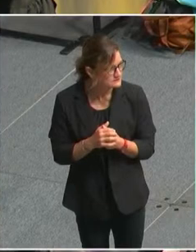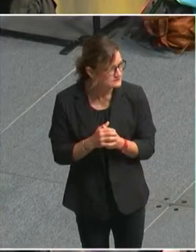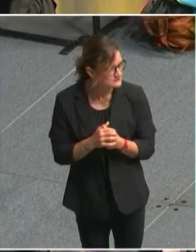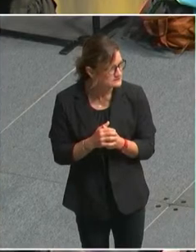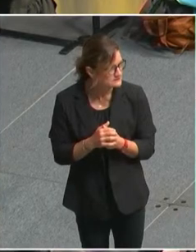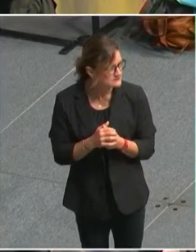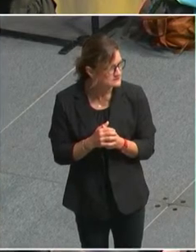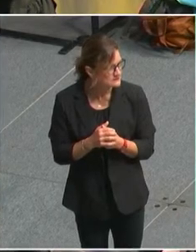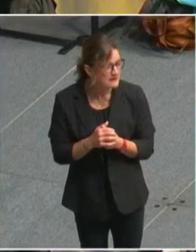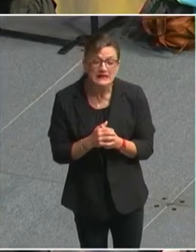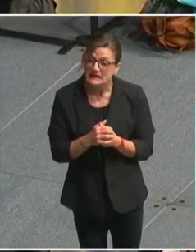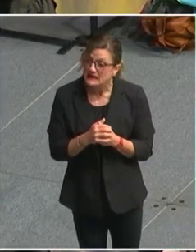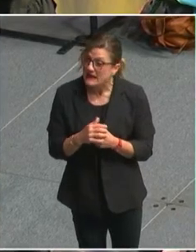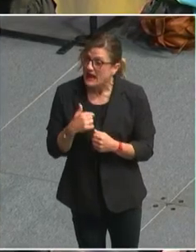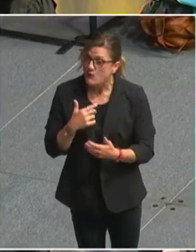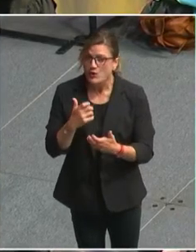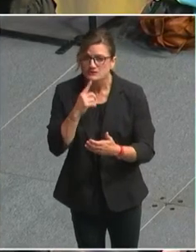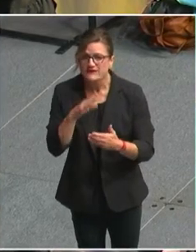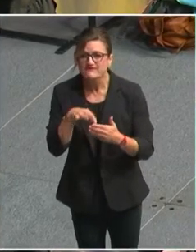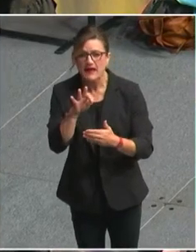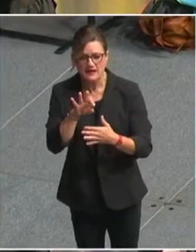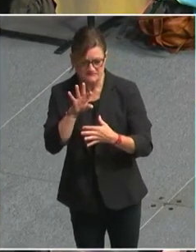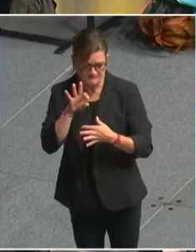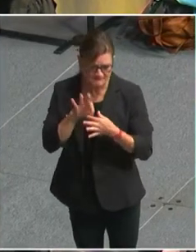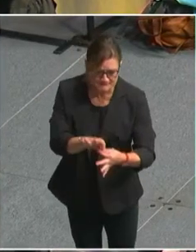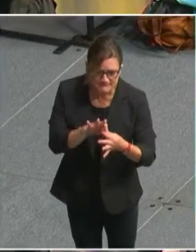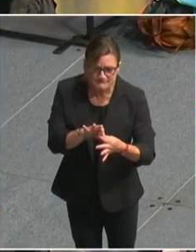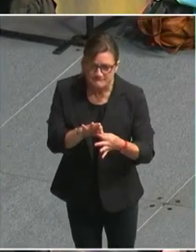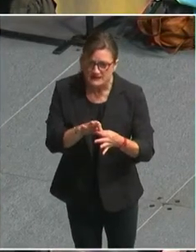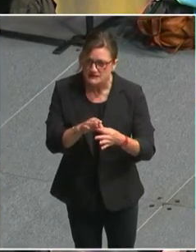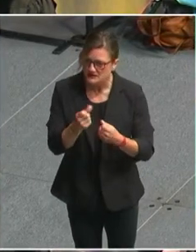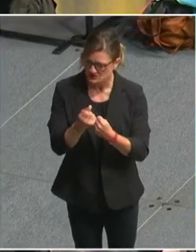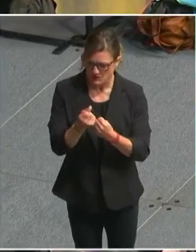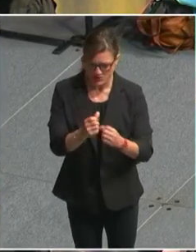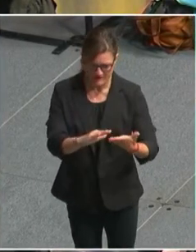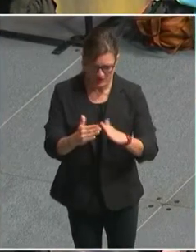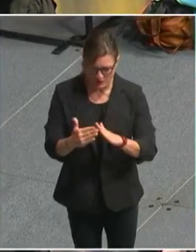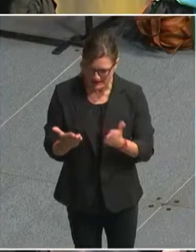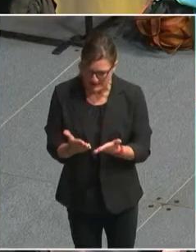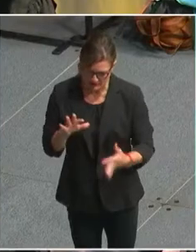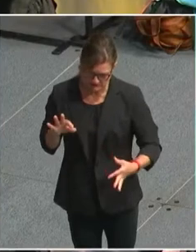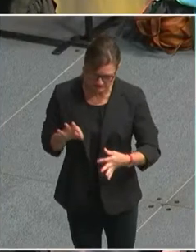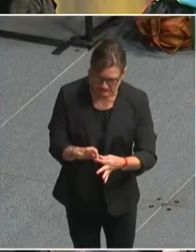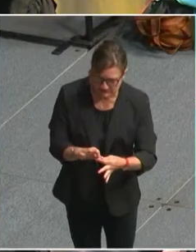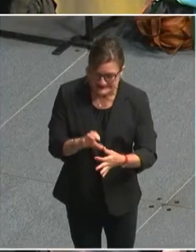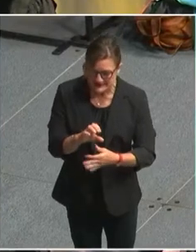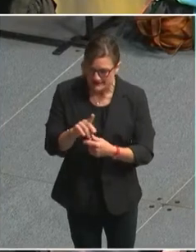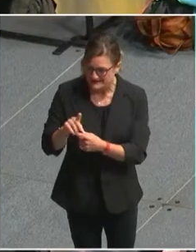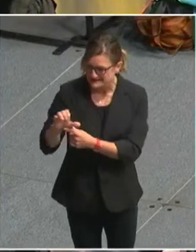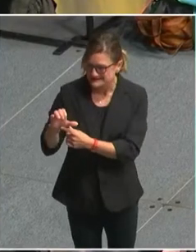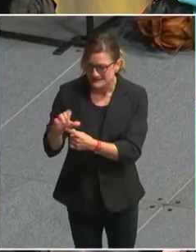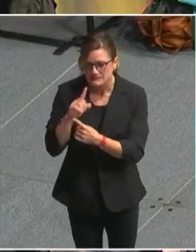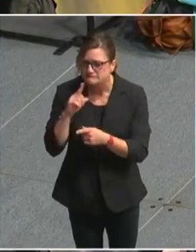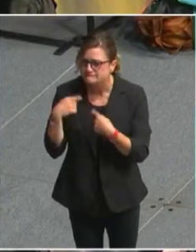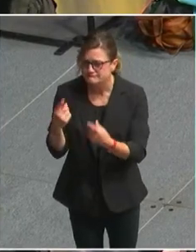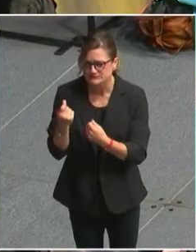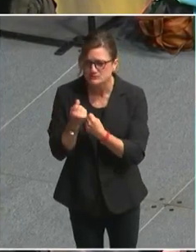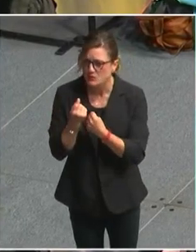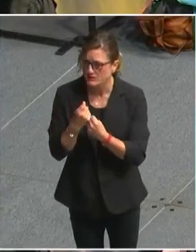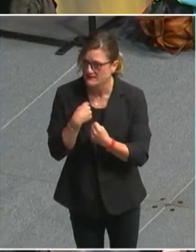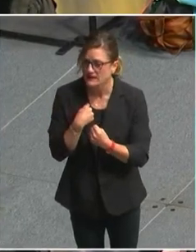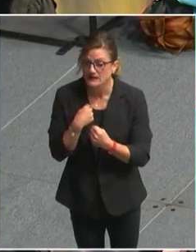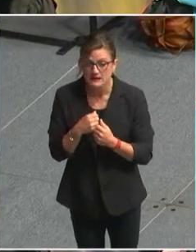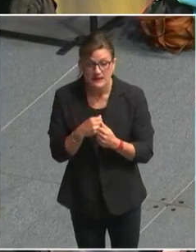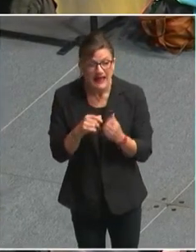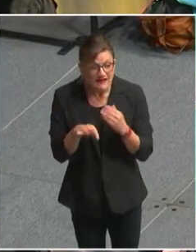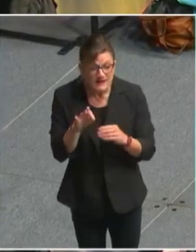sense of belonging and a supportive community, and Central Piedmont gave me both. I found people that